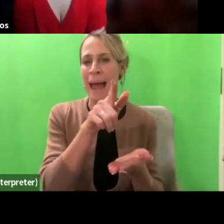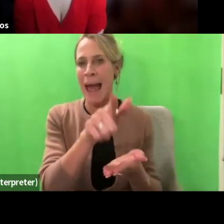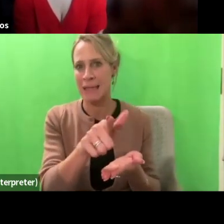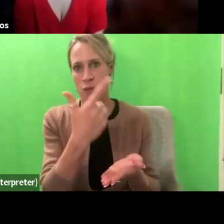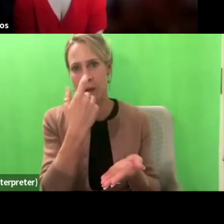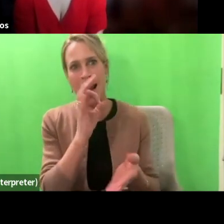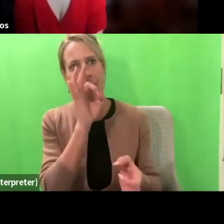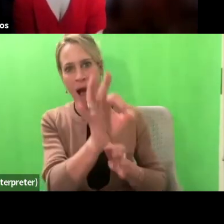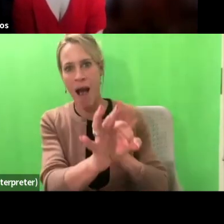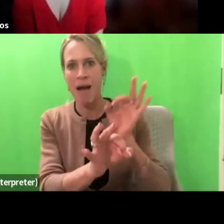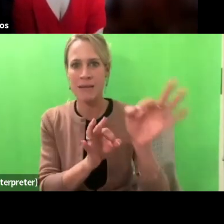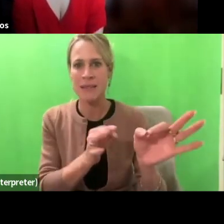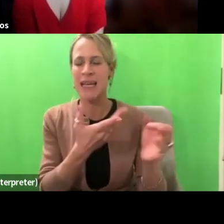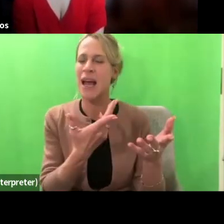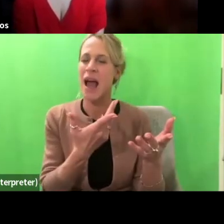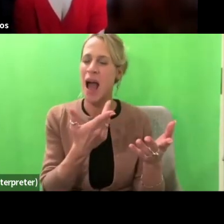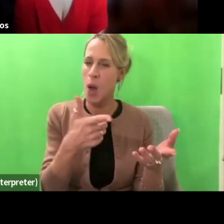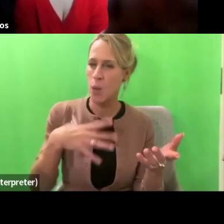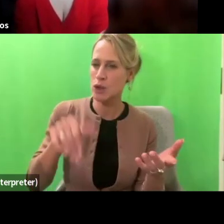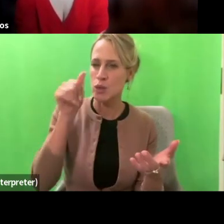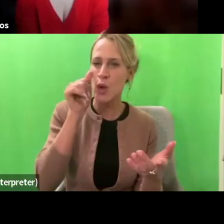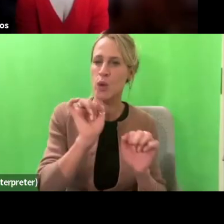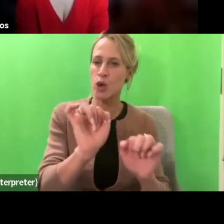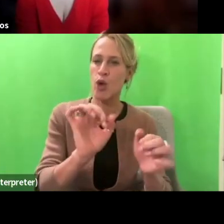about the relationship between the pairs.